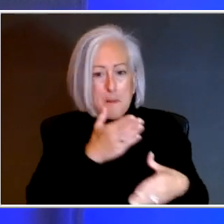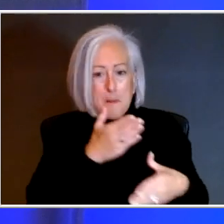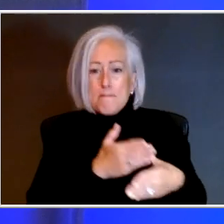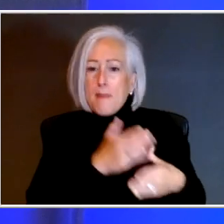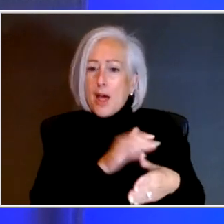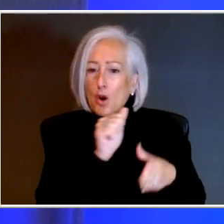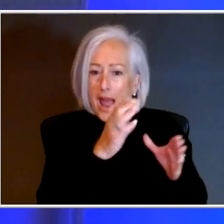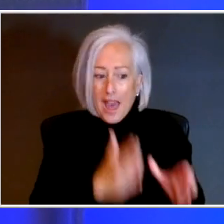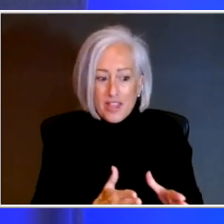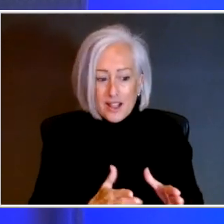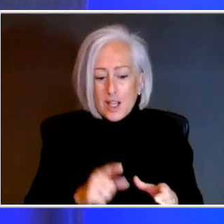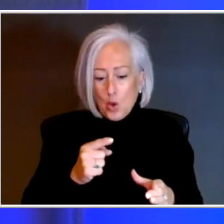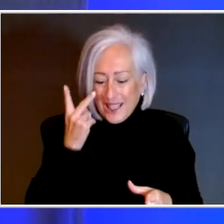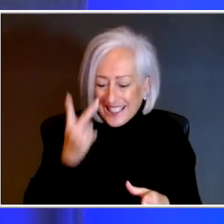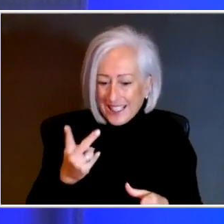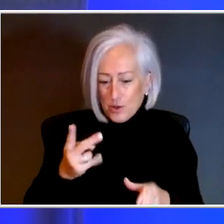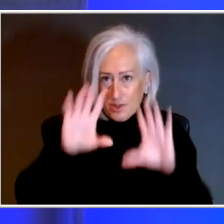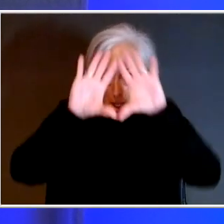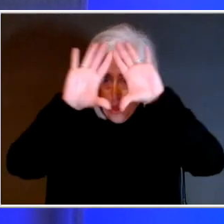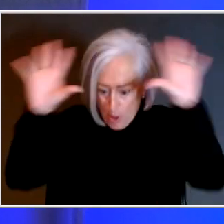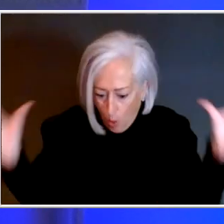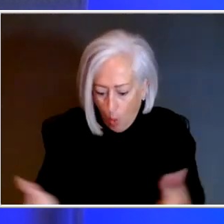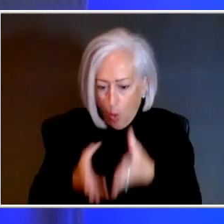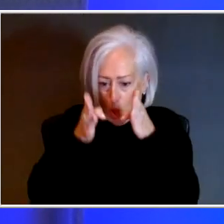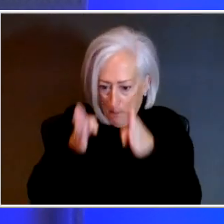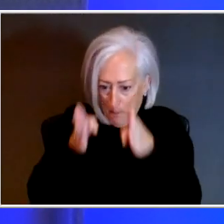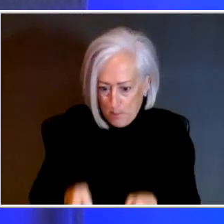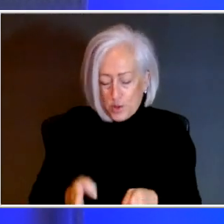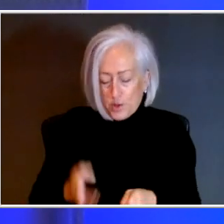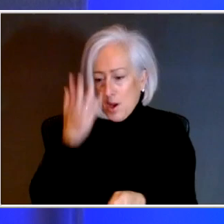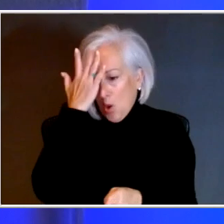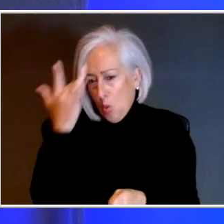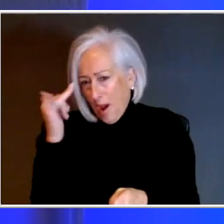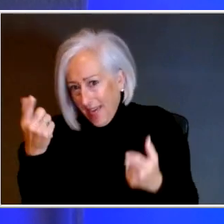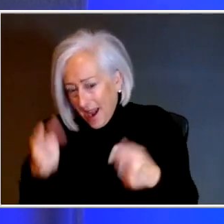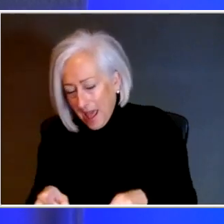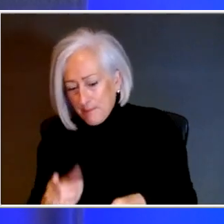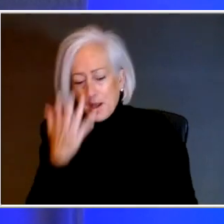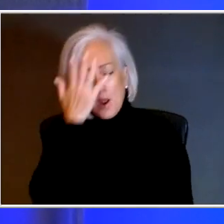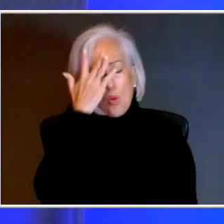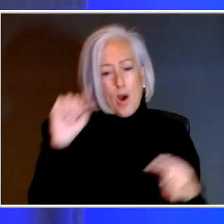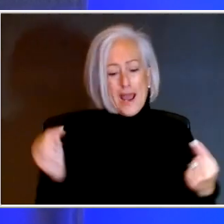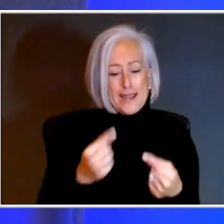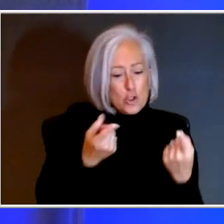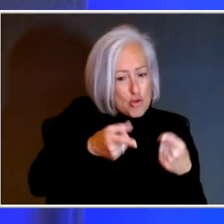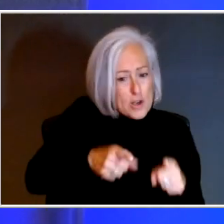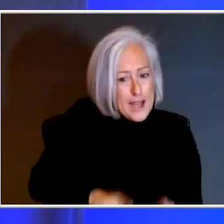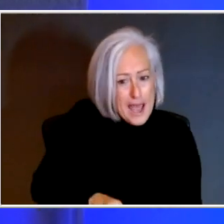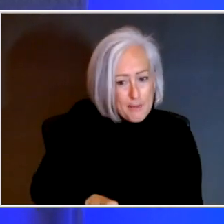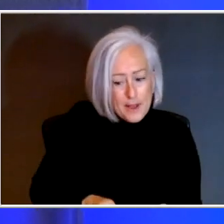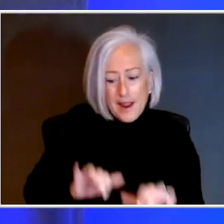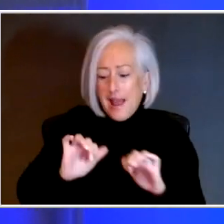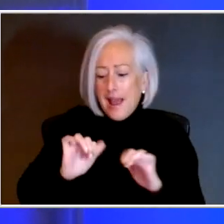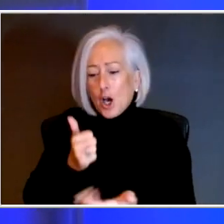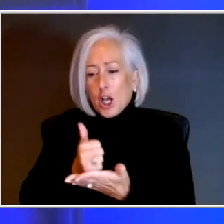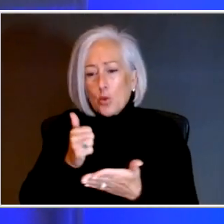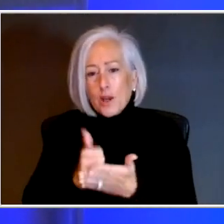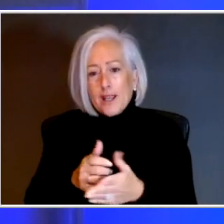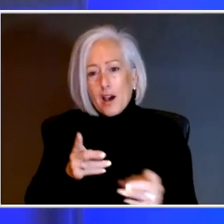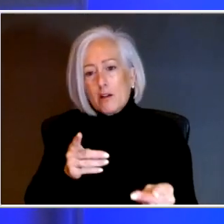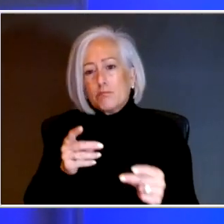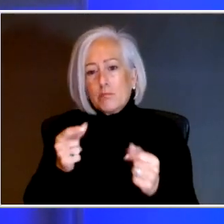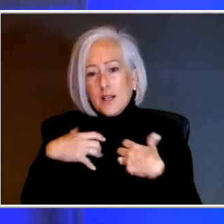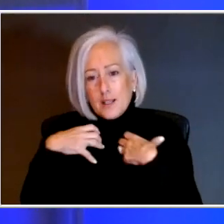happened. What are the reasons that injury occurred? What are other things that we can do to optimize your recovery? And that includes bringing in